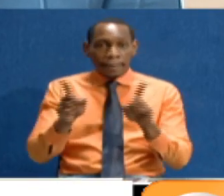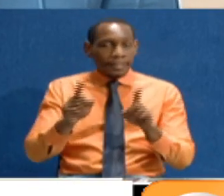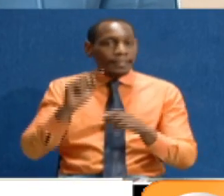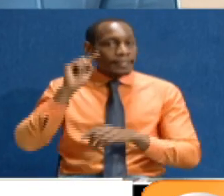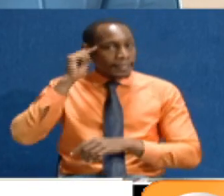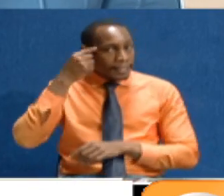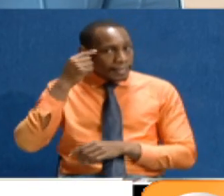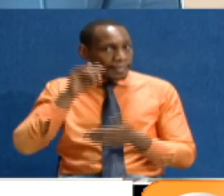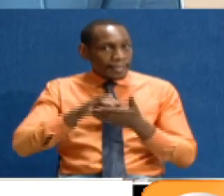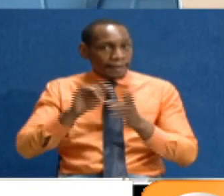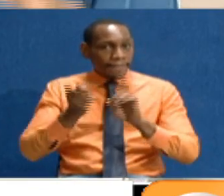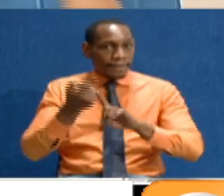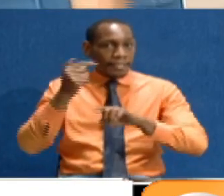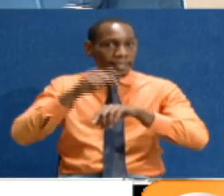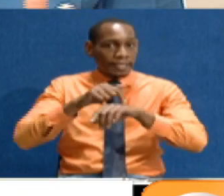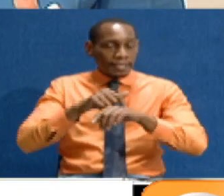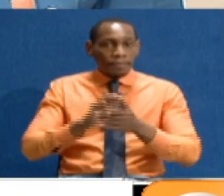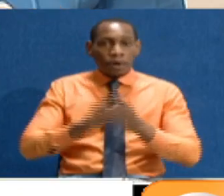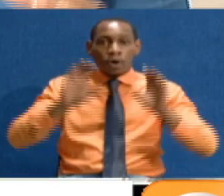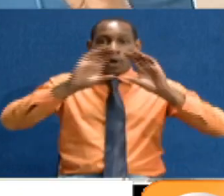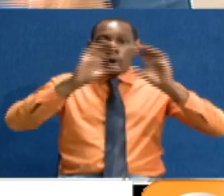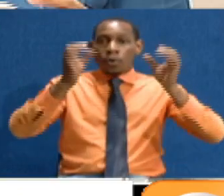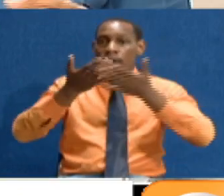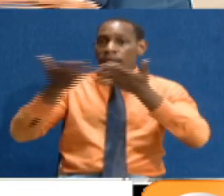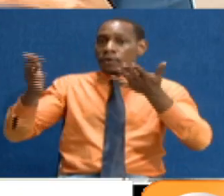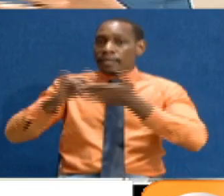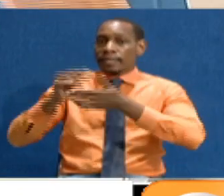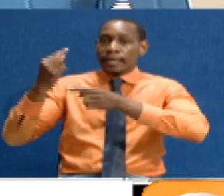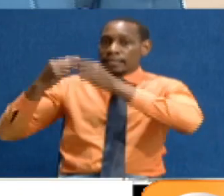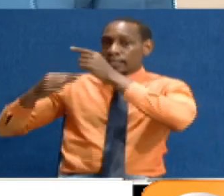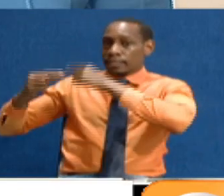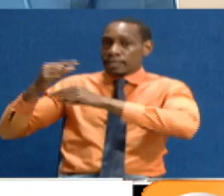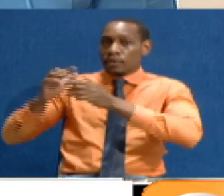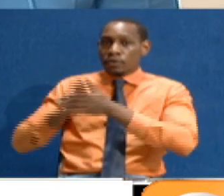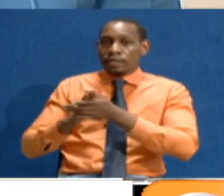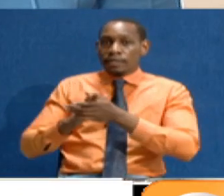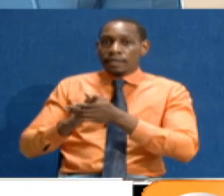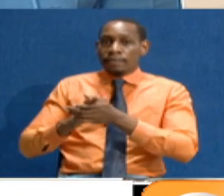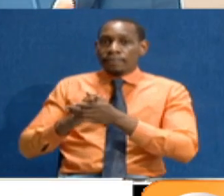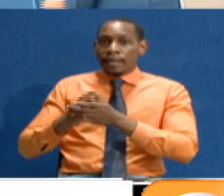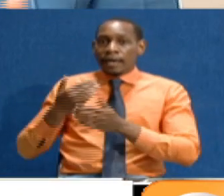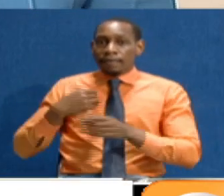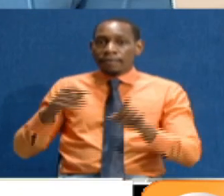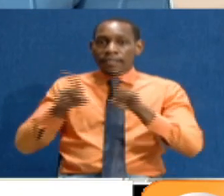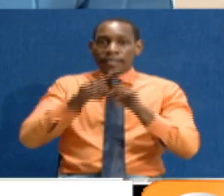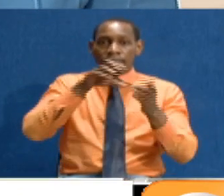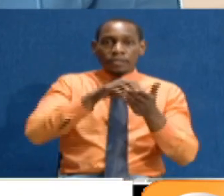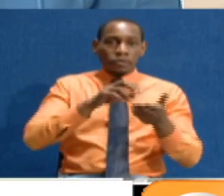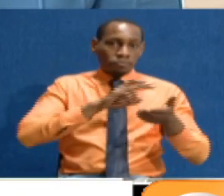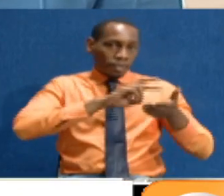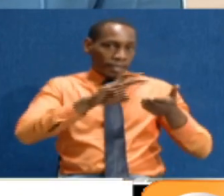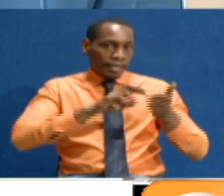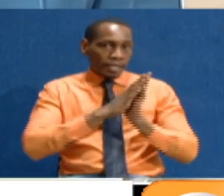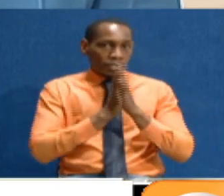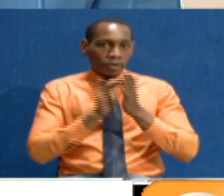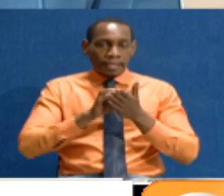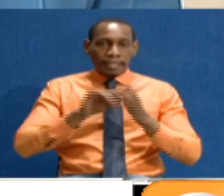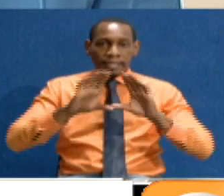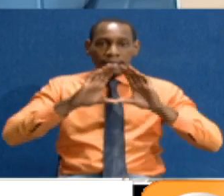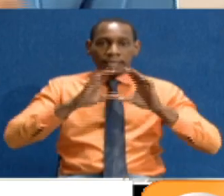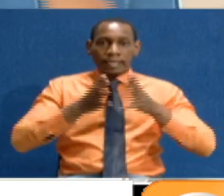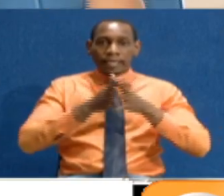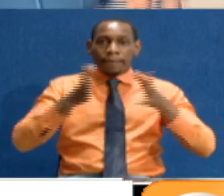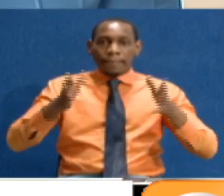think about this. This is the first time globally that a generation has gone through something like this. I read in an article that this is the biggest